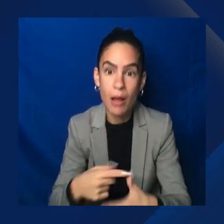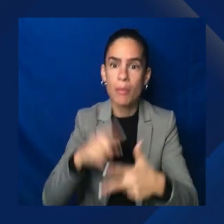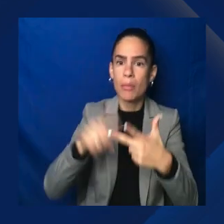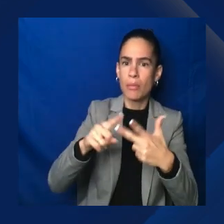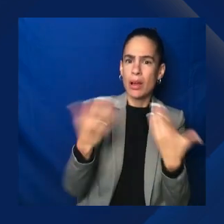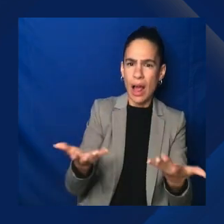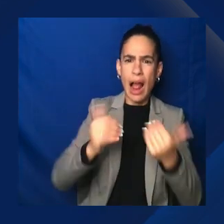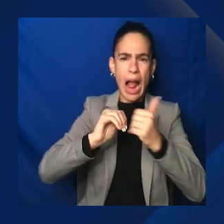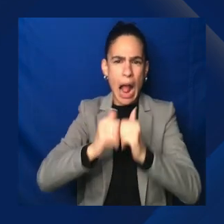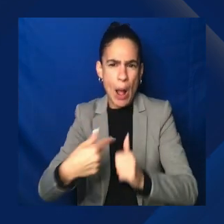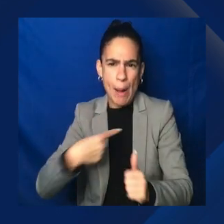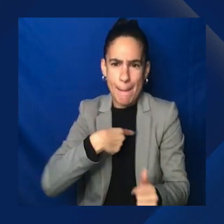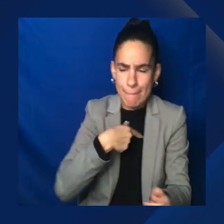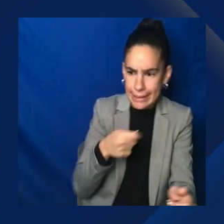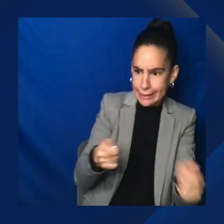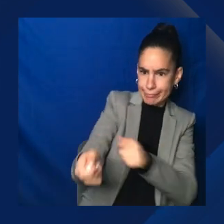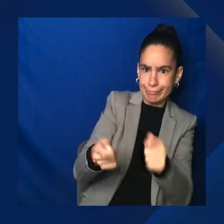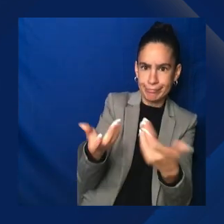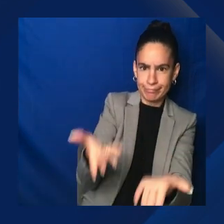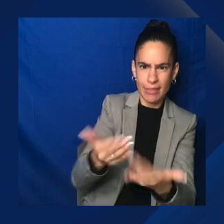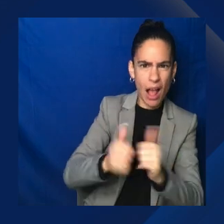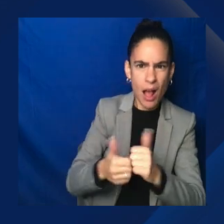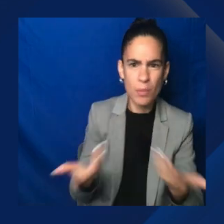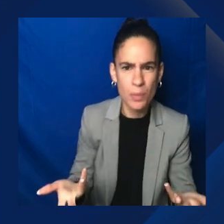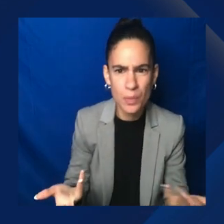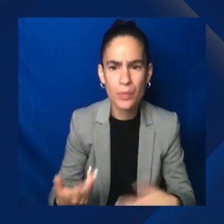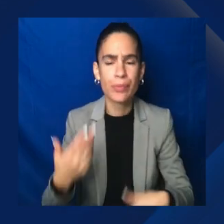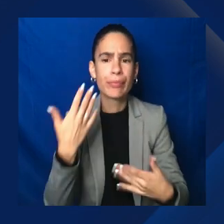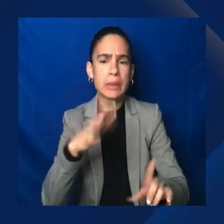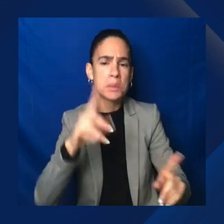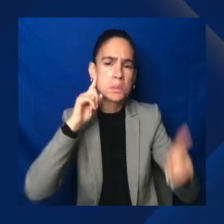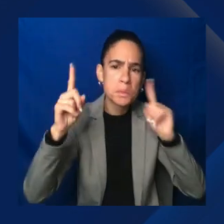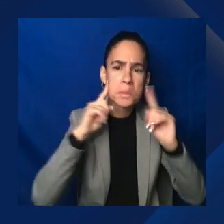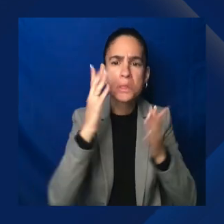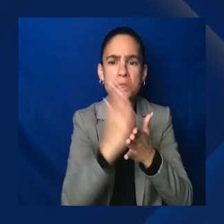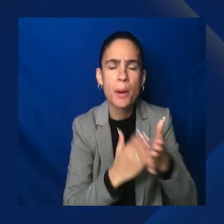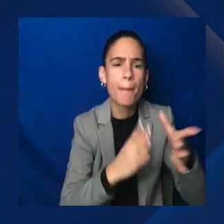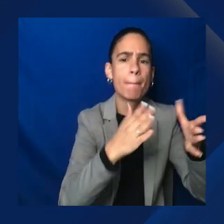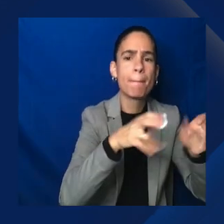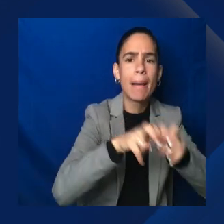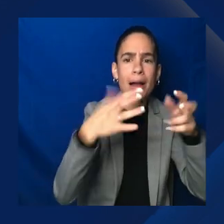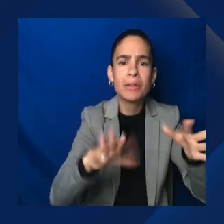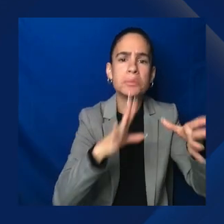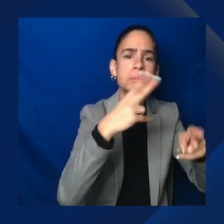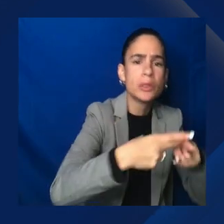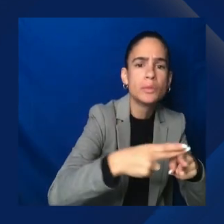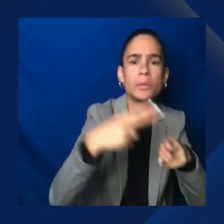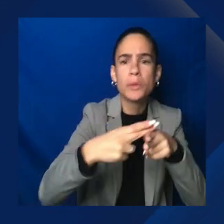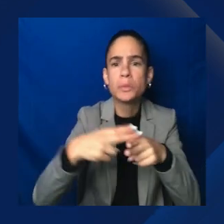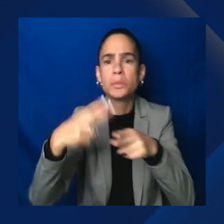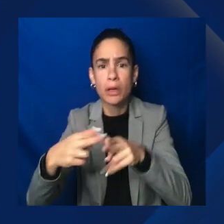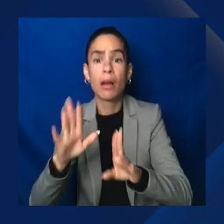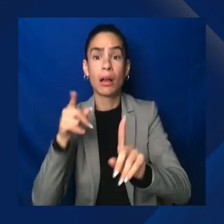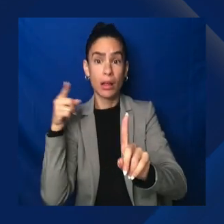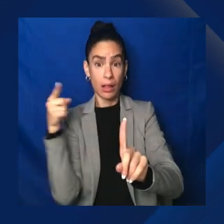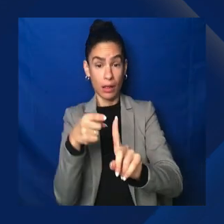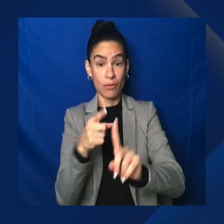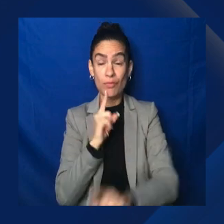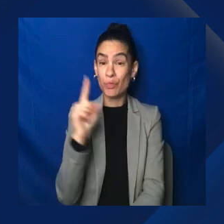And I've heard reference to this from other panelists, but we first need to ask the